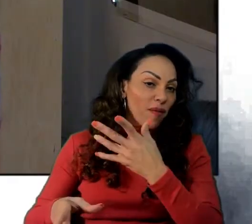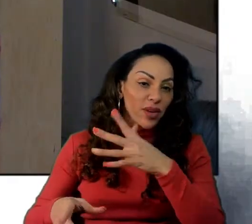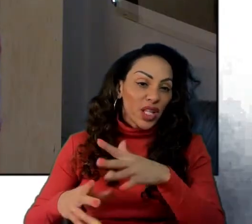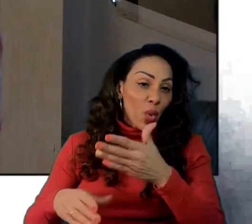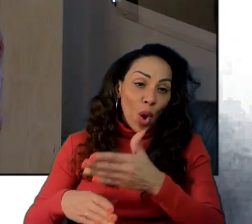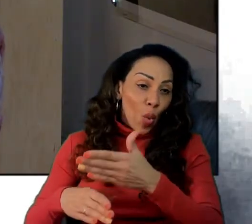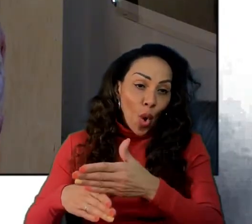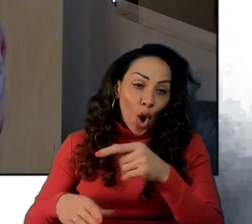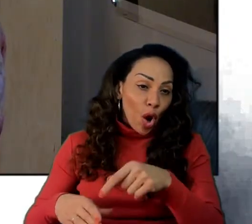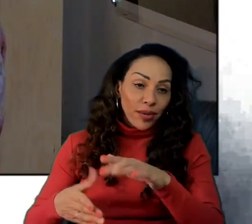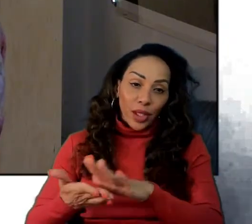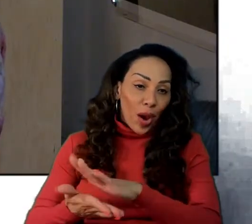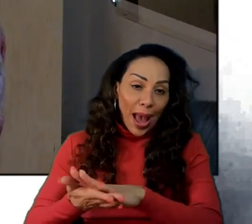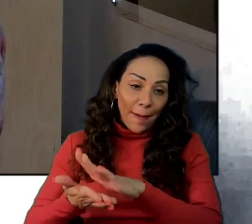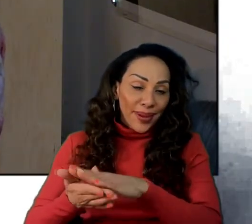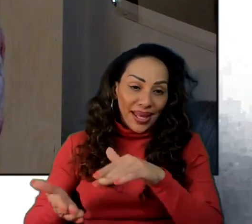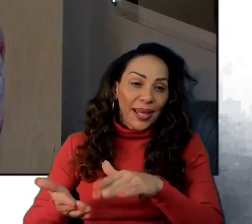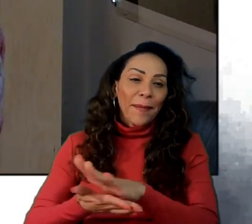be happy.